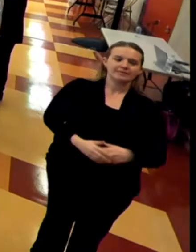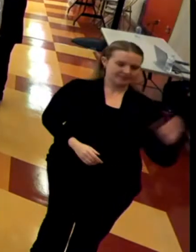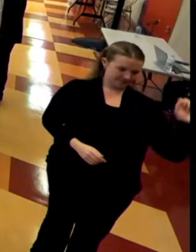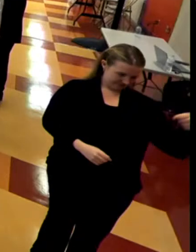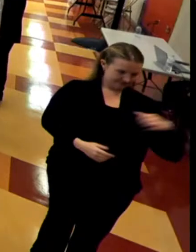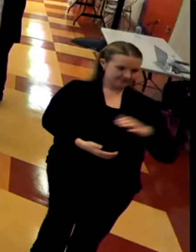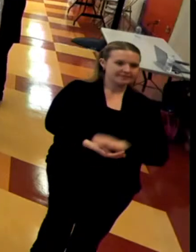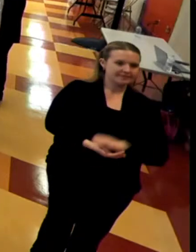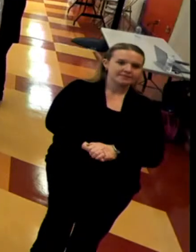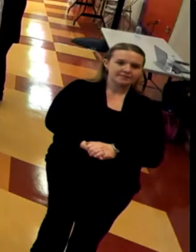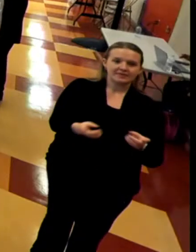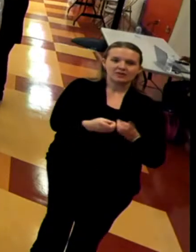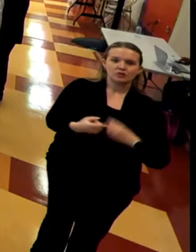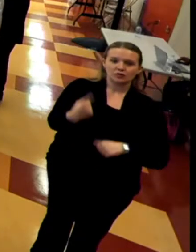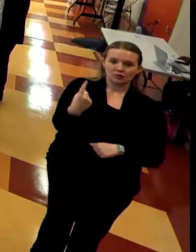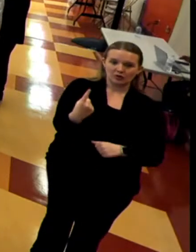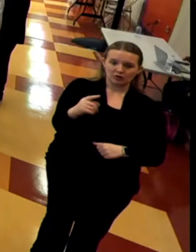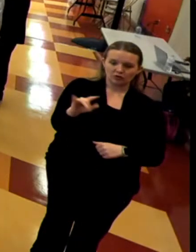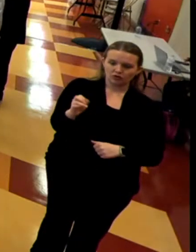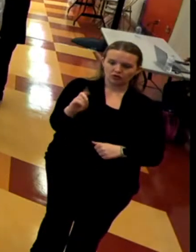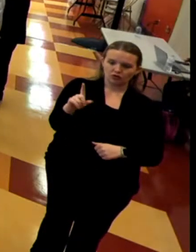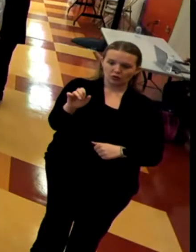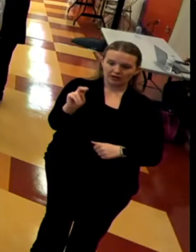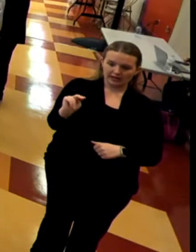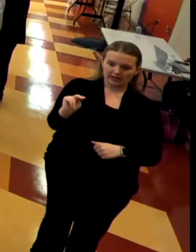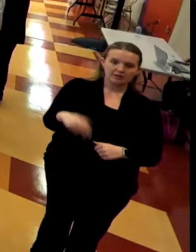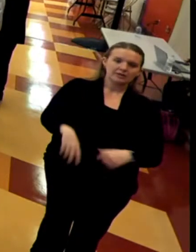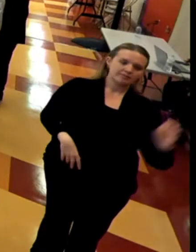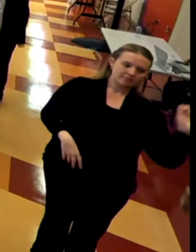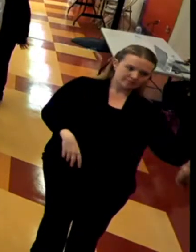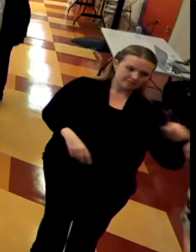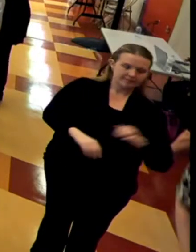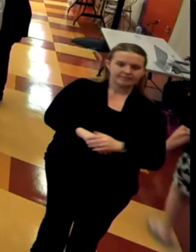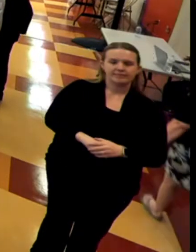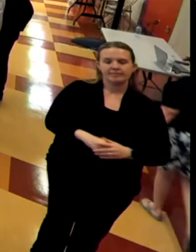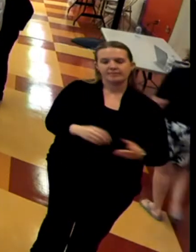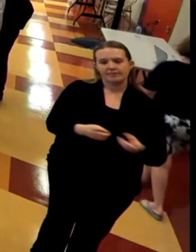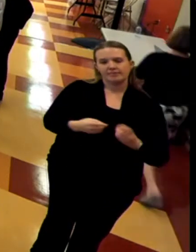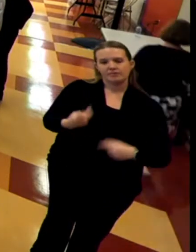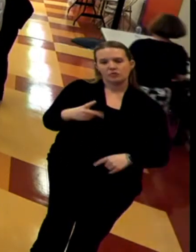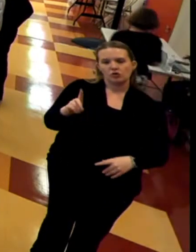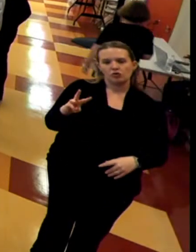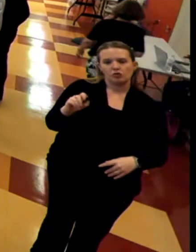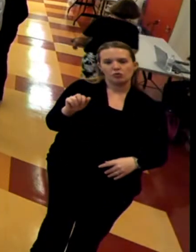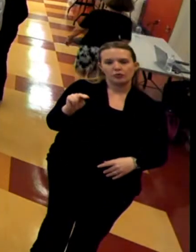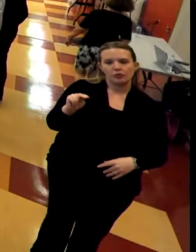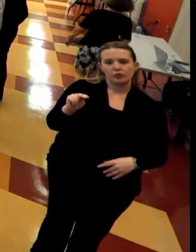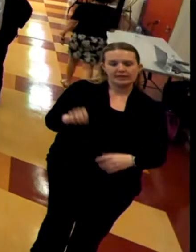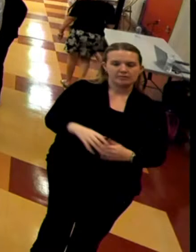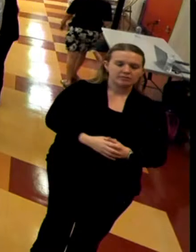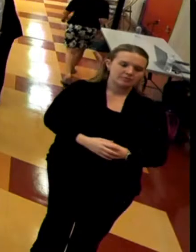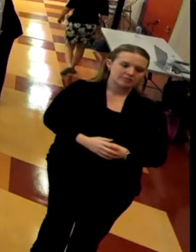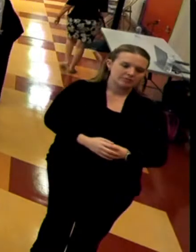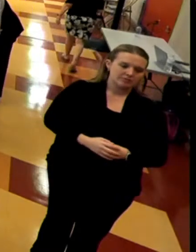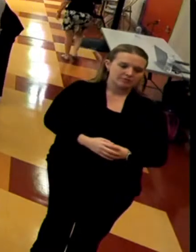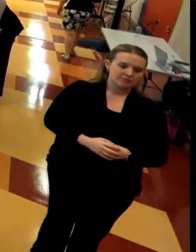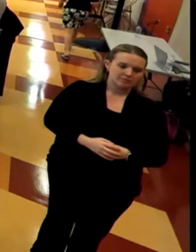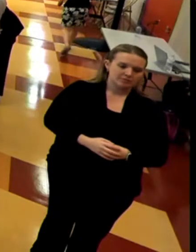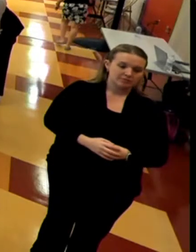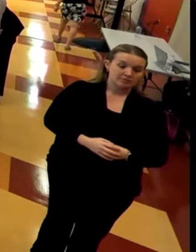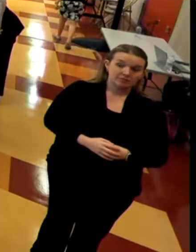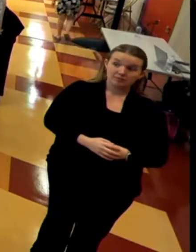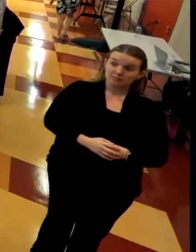Yay. District 1, Jordan Gowie. Yay. District 2, Dwayne Robinson. See